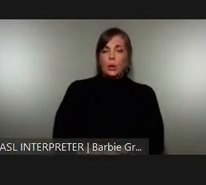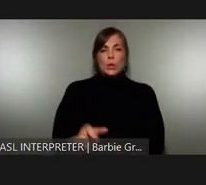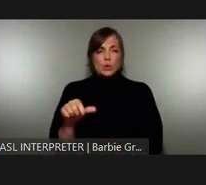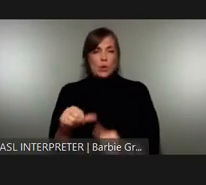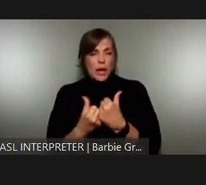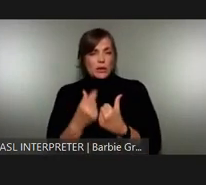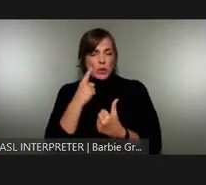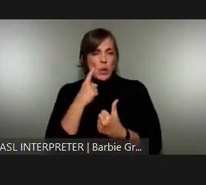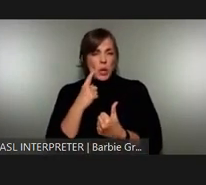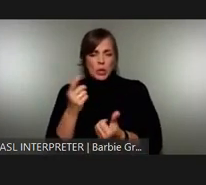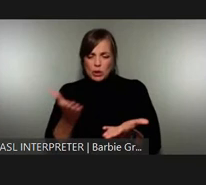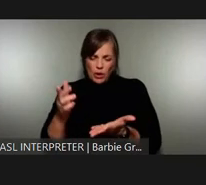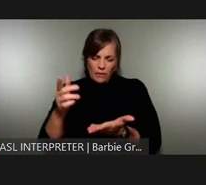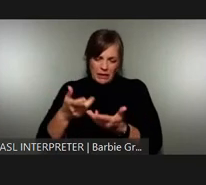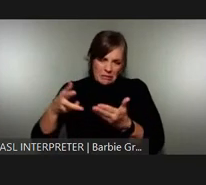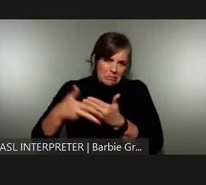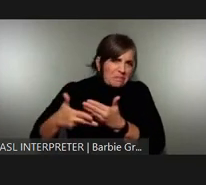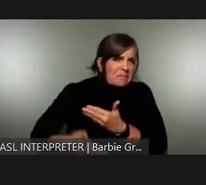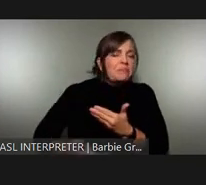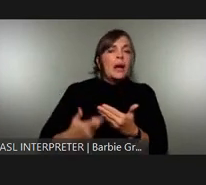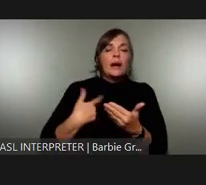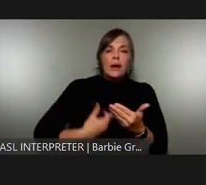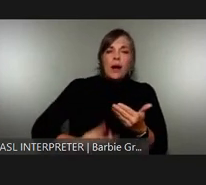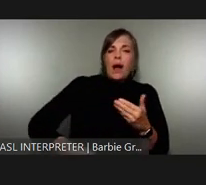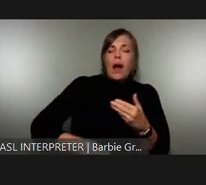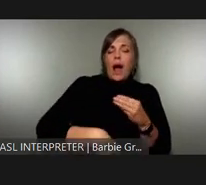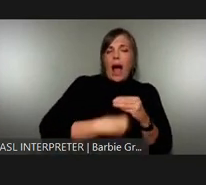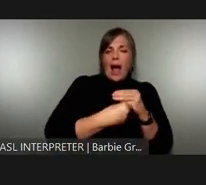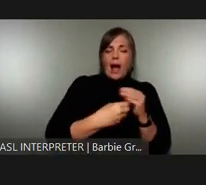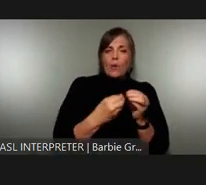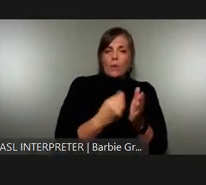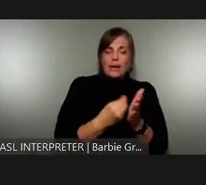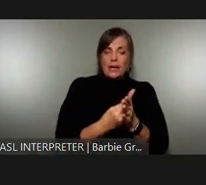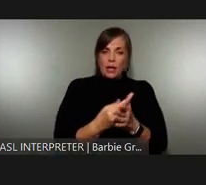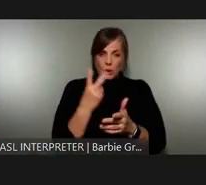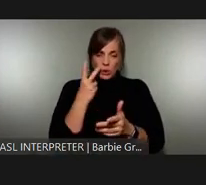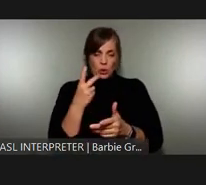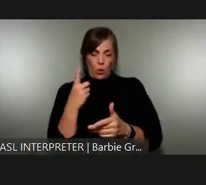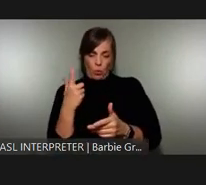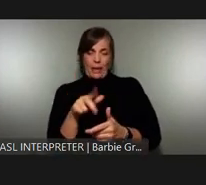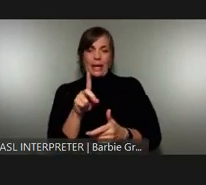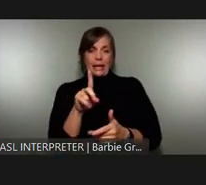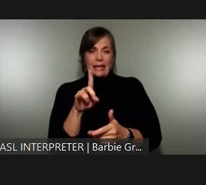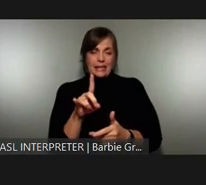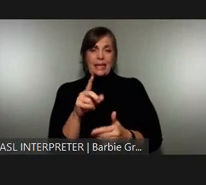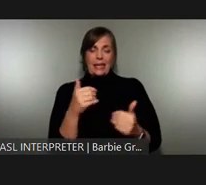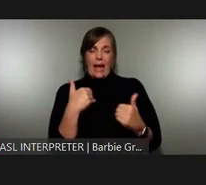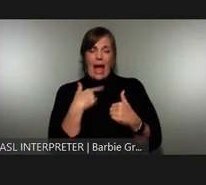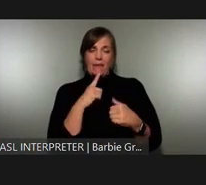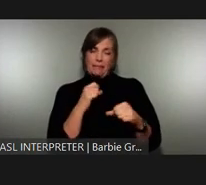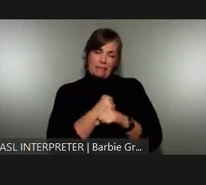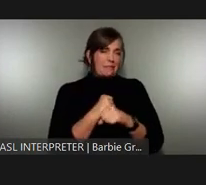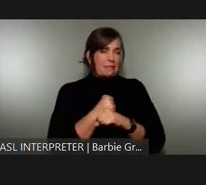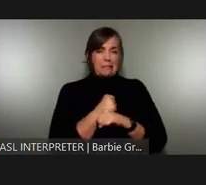service. As you might expect, we had a very militant relationship with our public employee bargaining unit. We